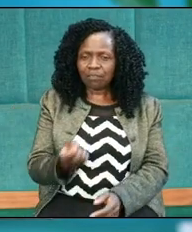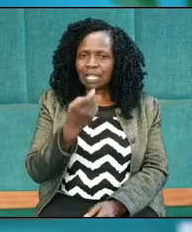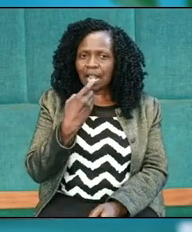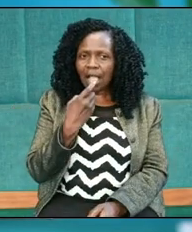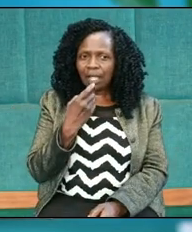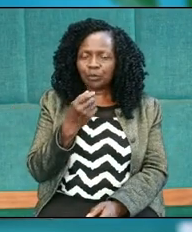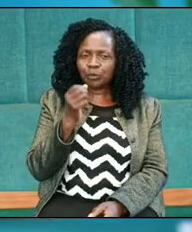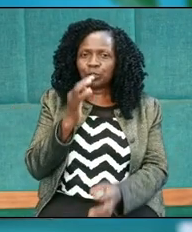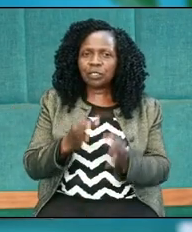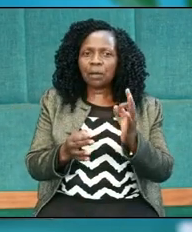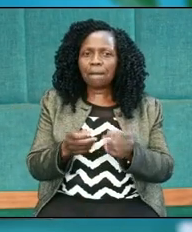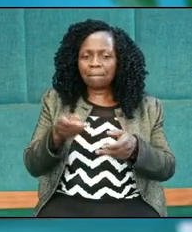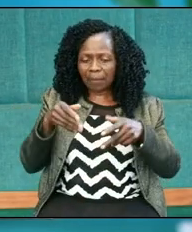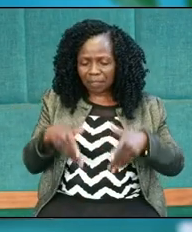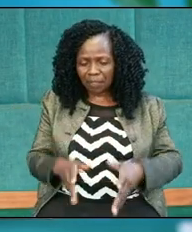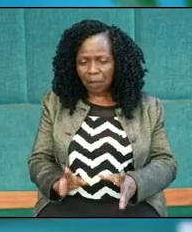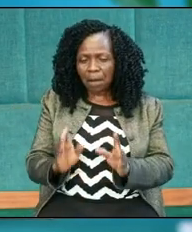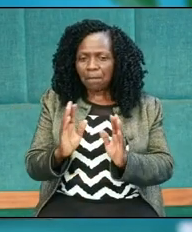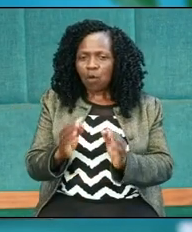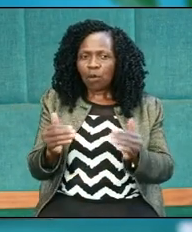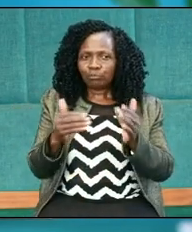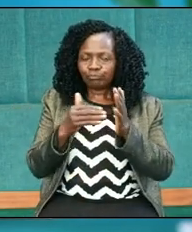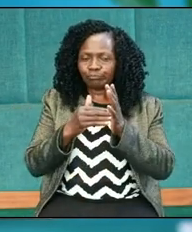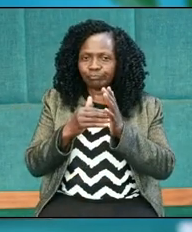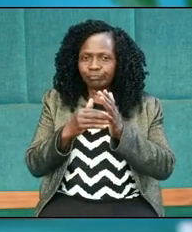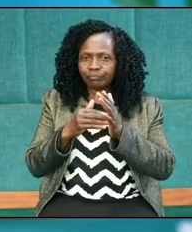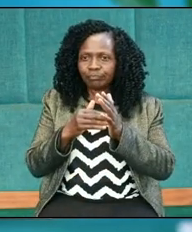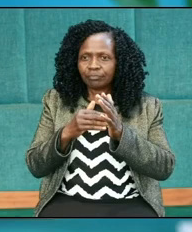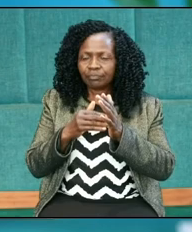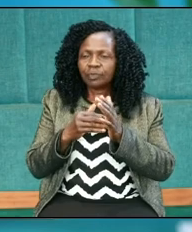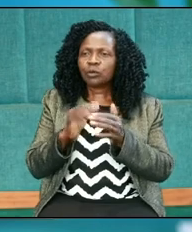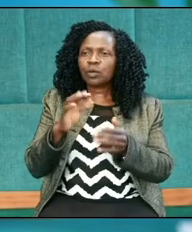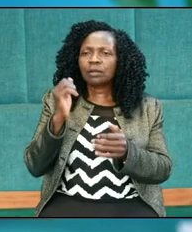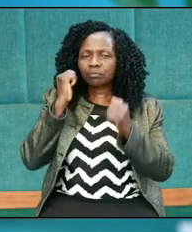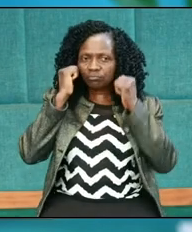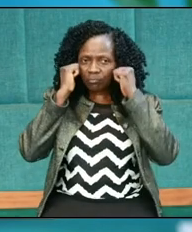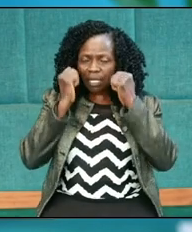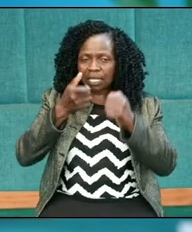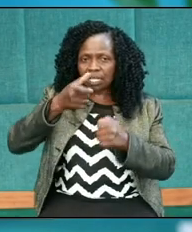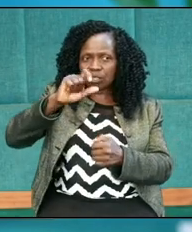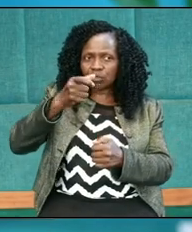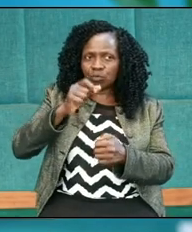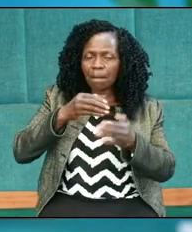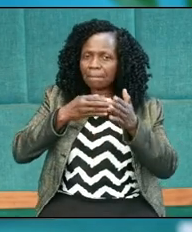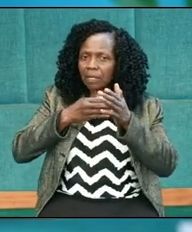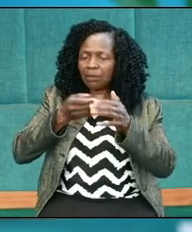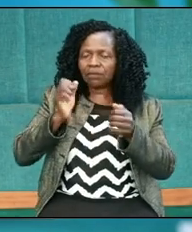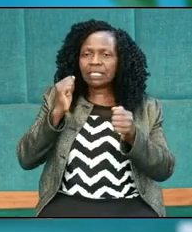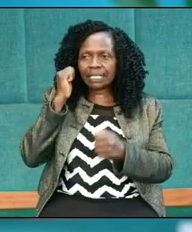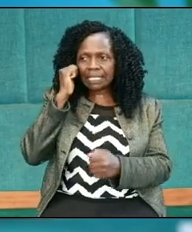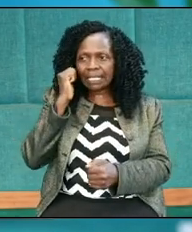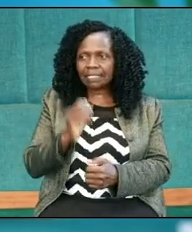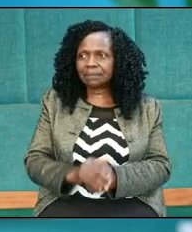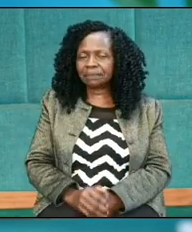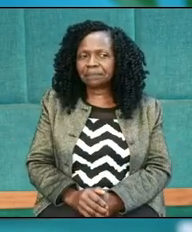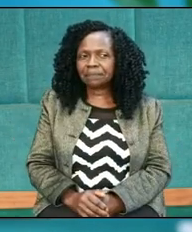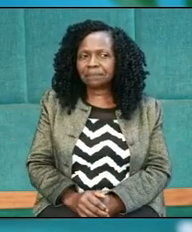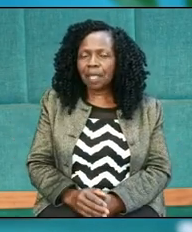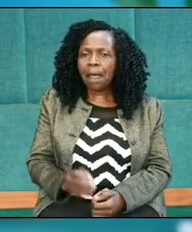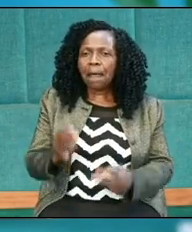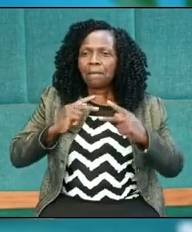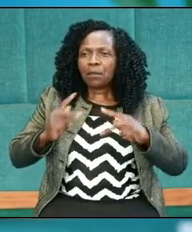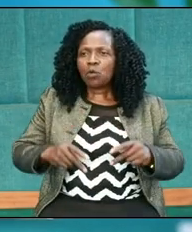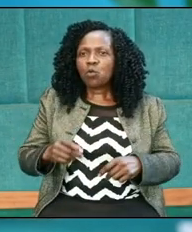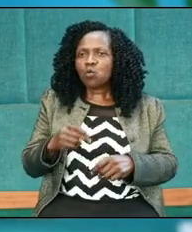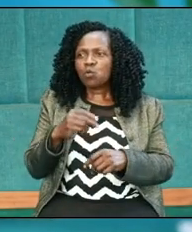which produces more antibodies, and therefore you increase your immunity. It has been demonstrated that people who laugh